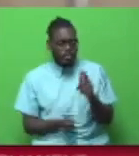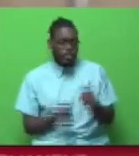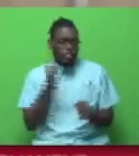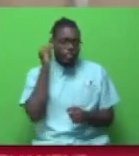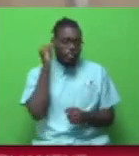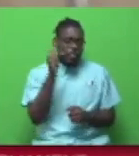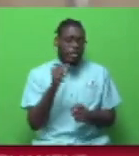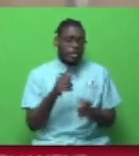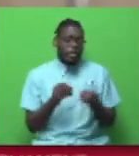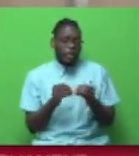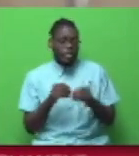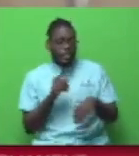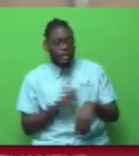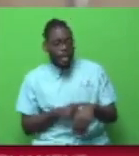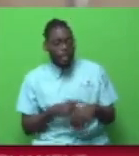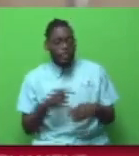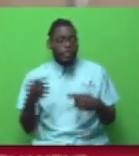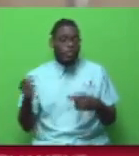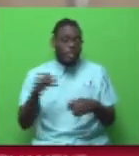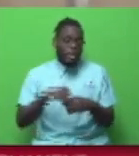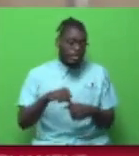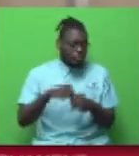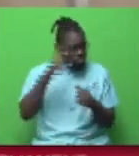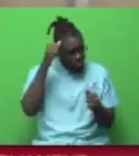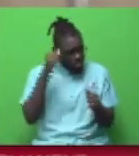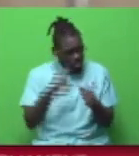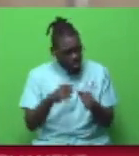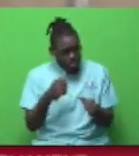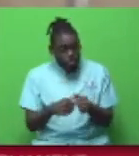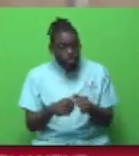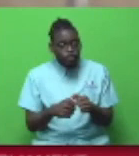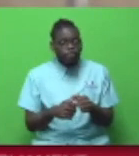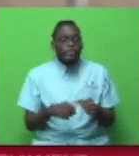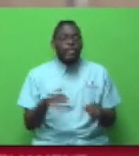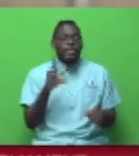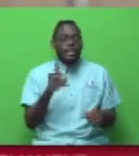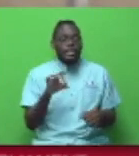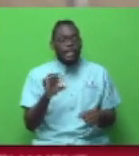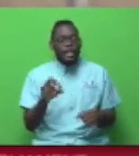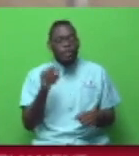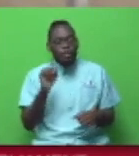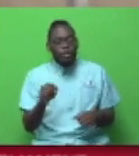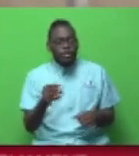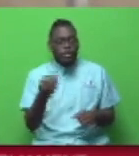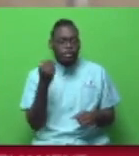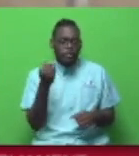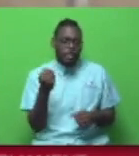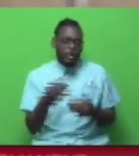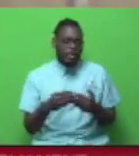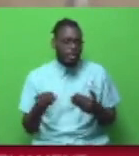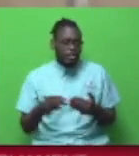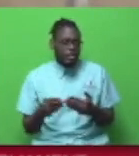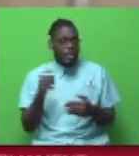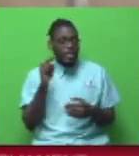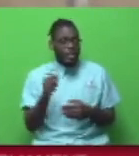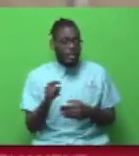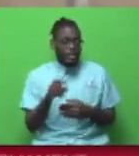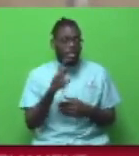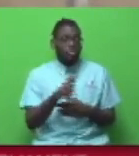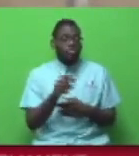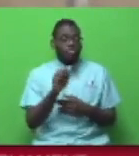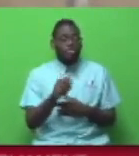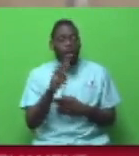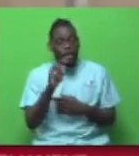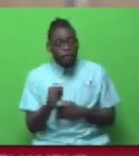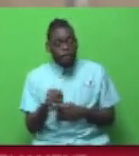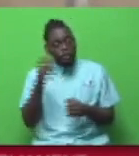the $11.9 million one of the Ram make. Every time your children have to drive on a halfway road,